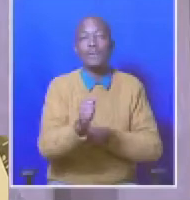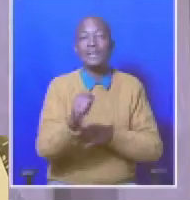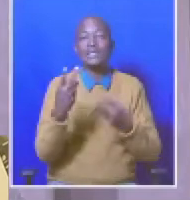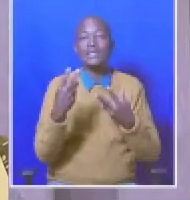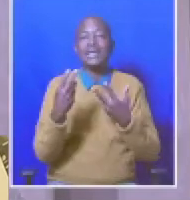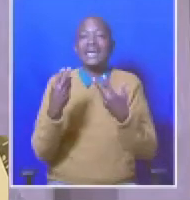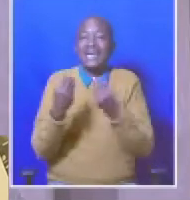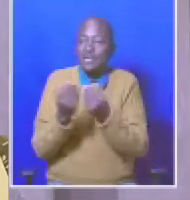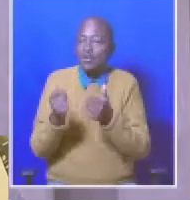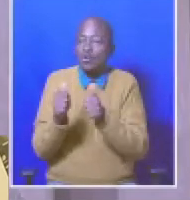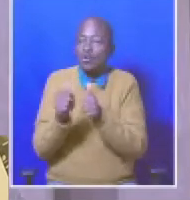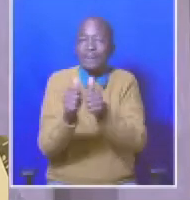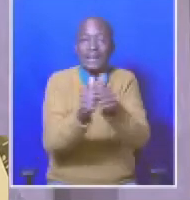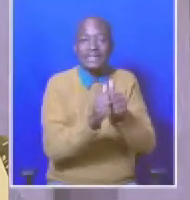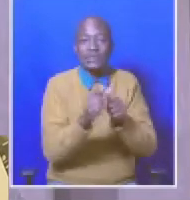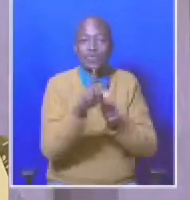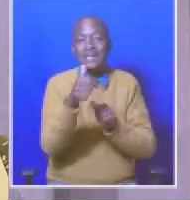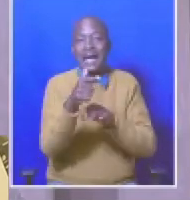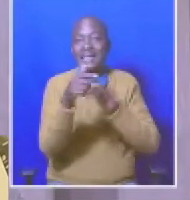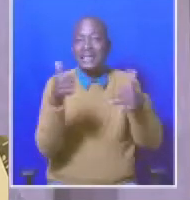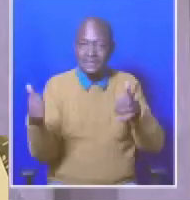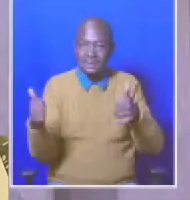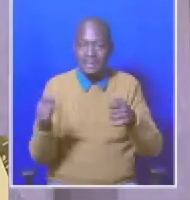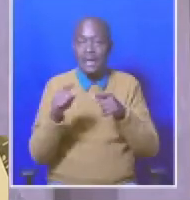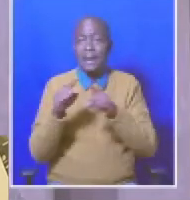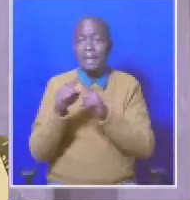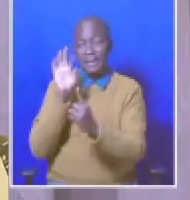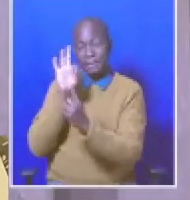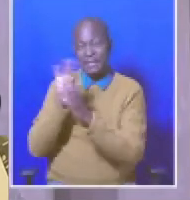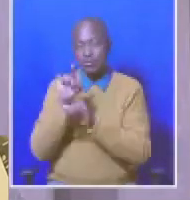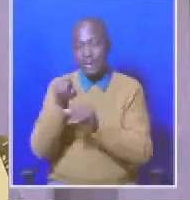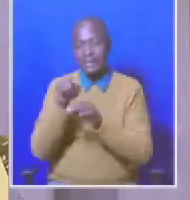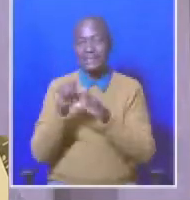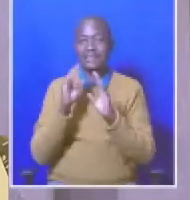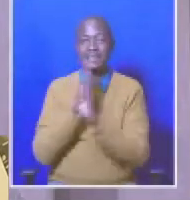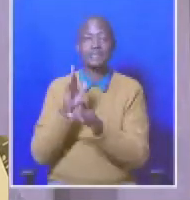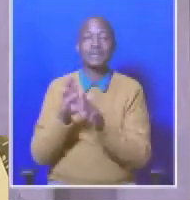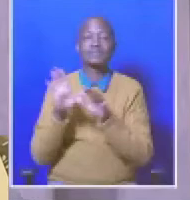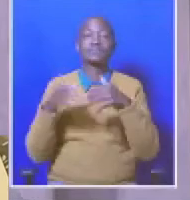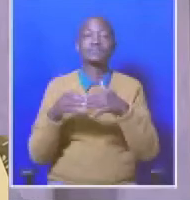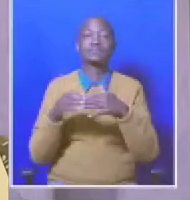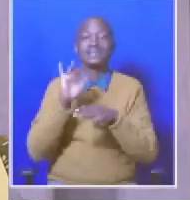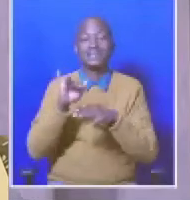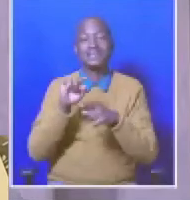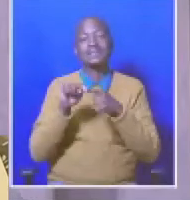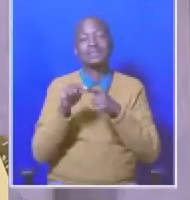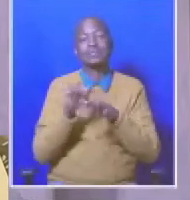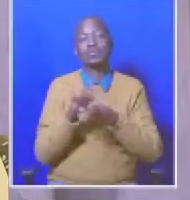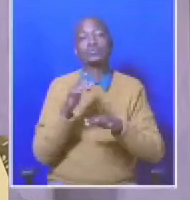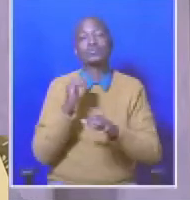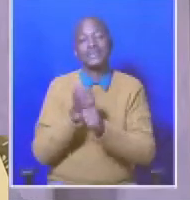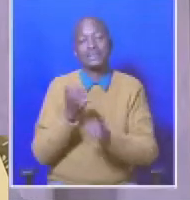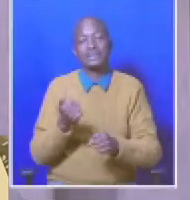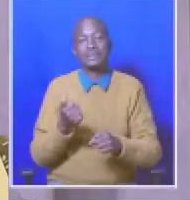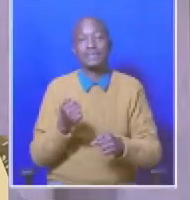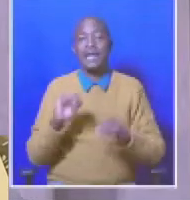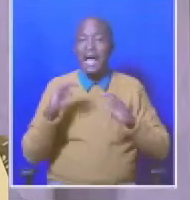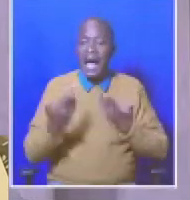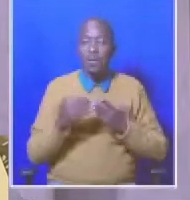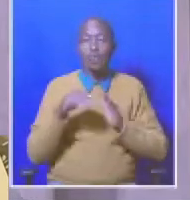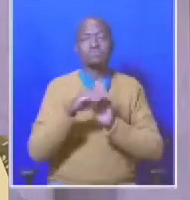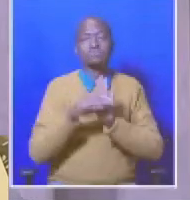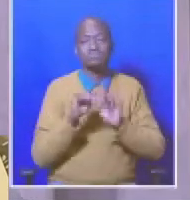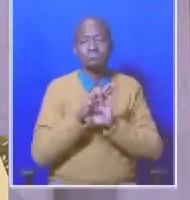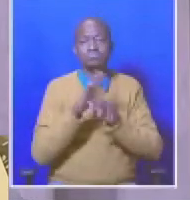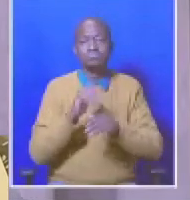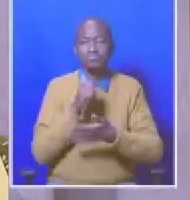others, particularly the private sector. So that's the point we are making. How will these programs assist young people